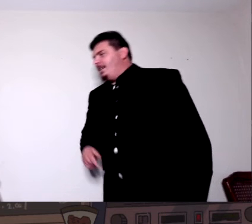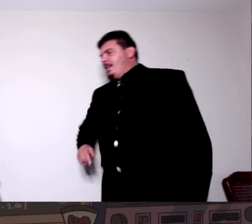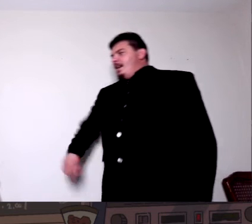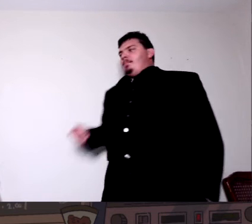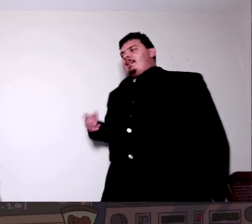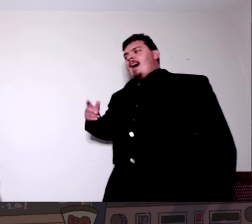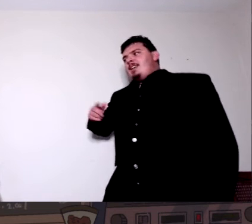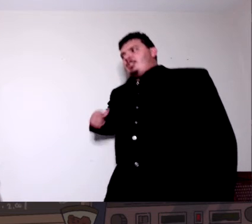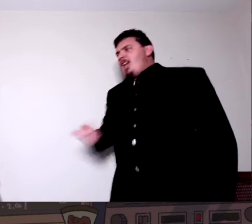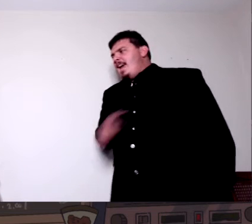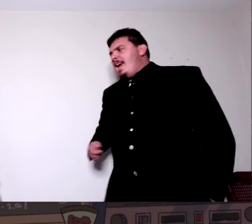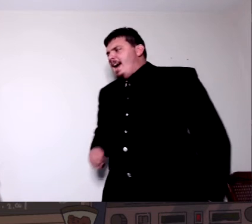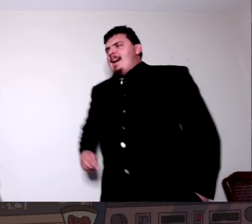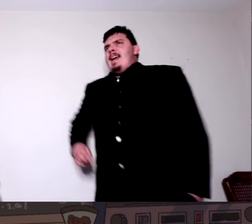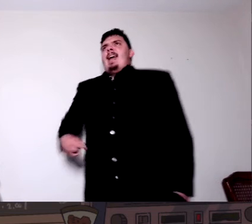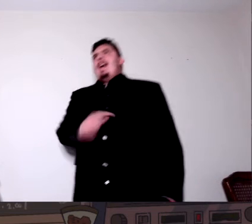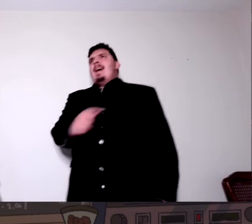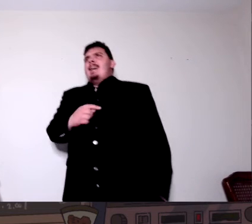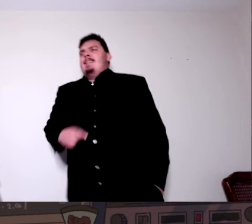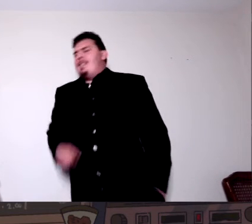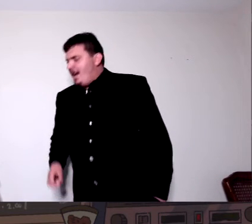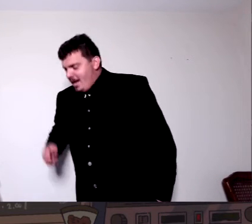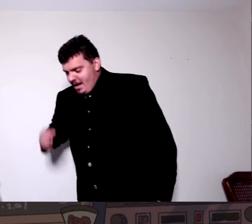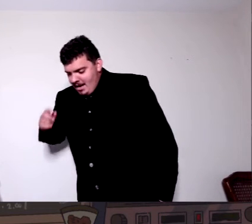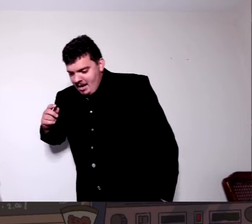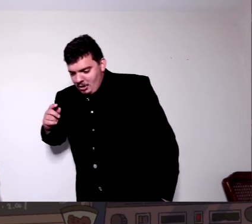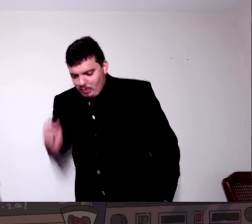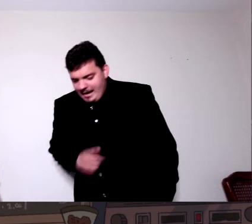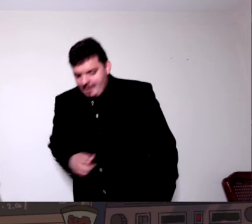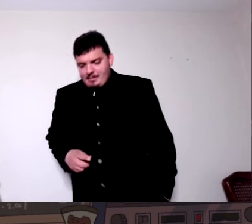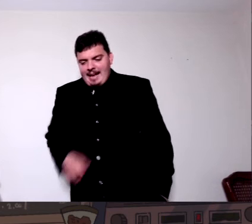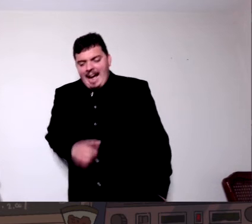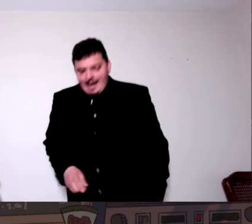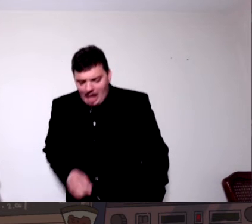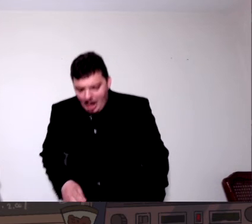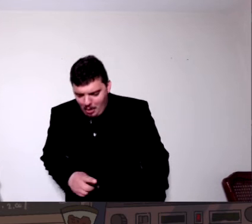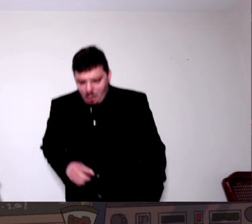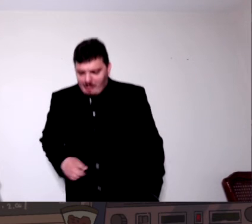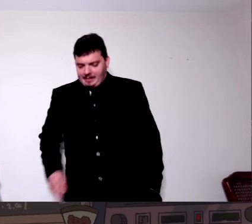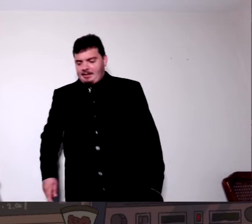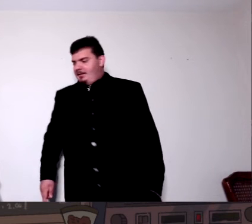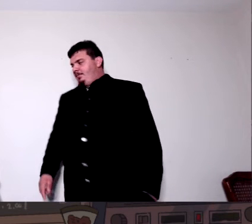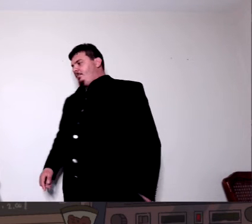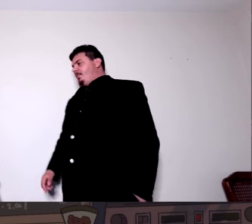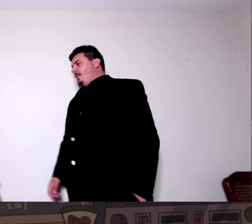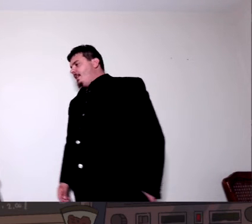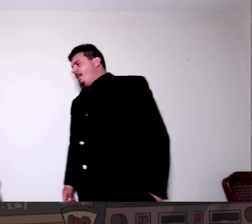her because she is Dream Daddy too.